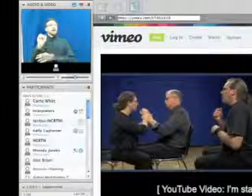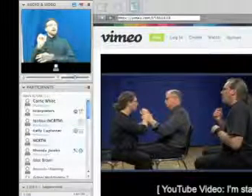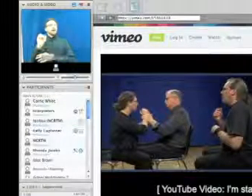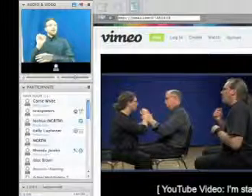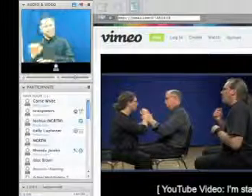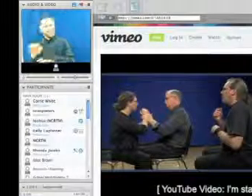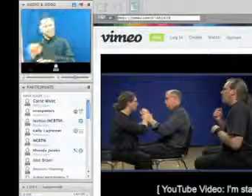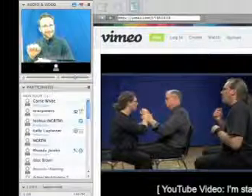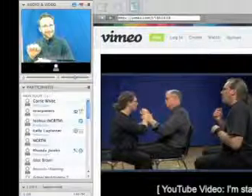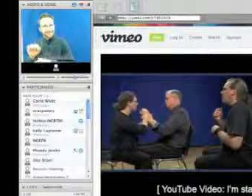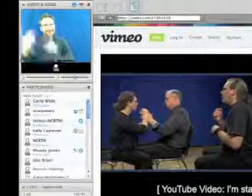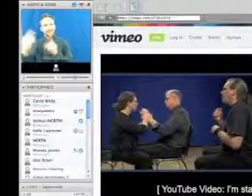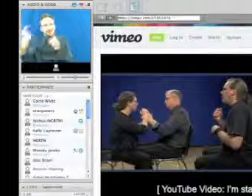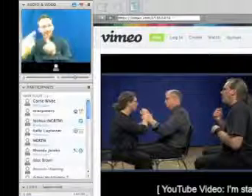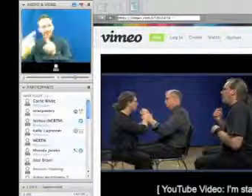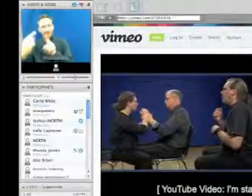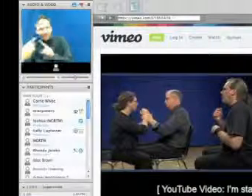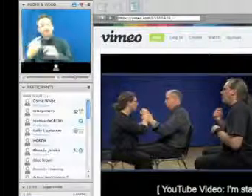2:18,